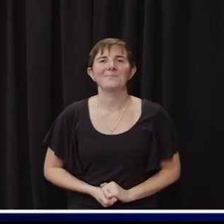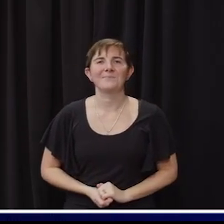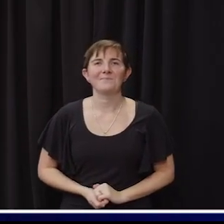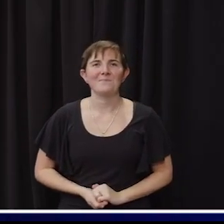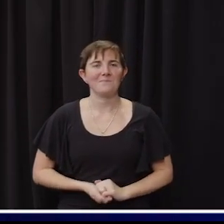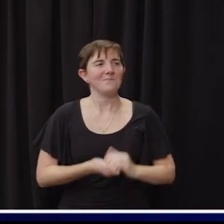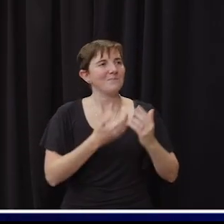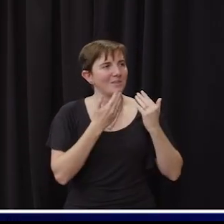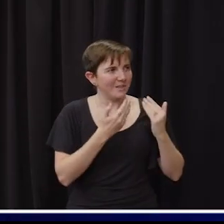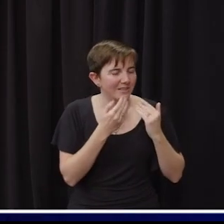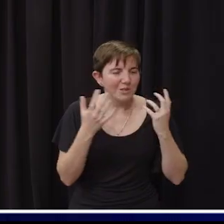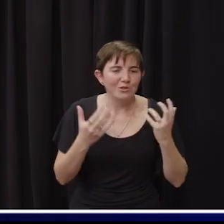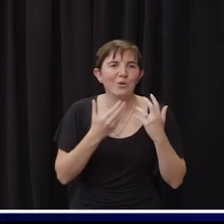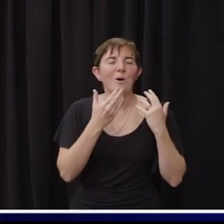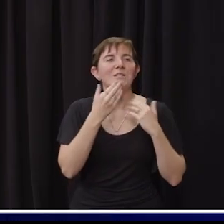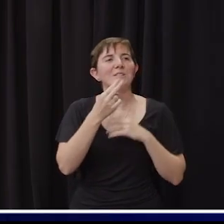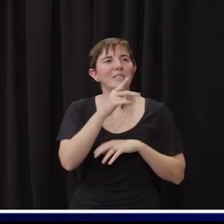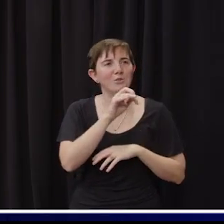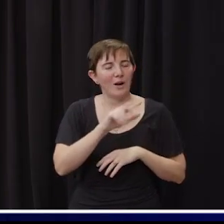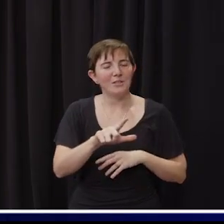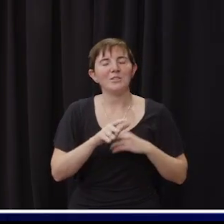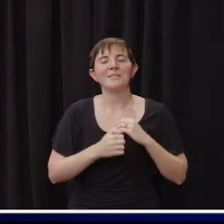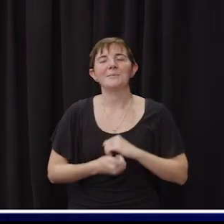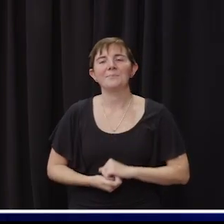Thank you so much. Thank you, Rachel.